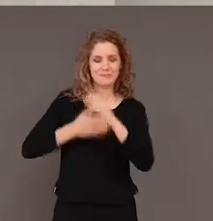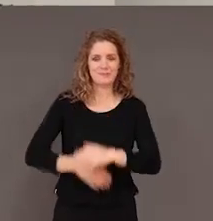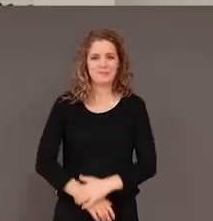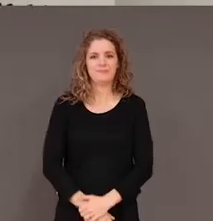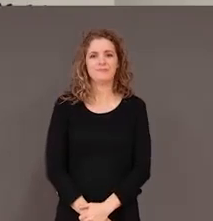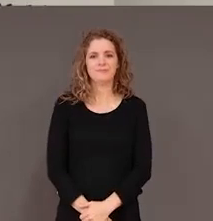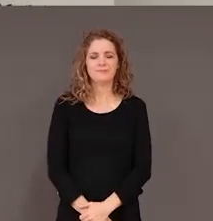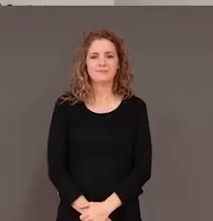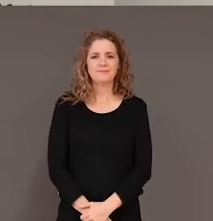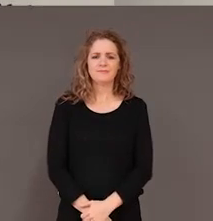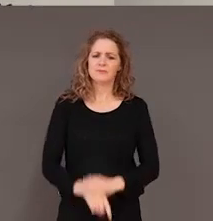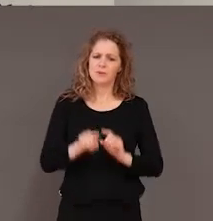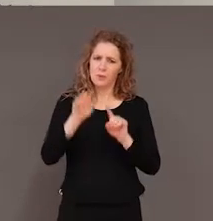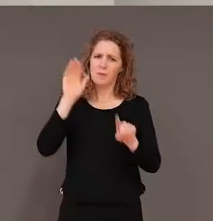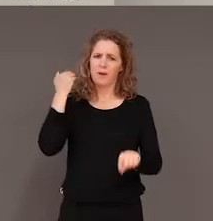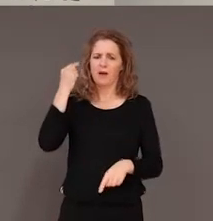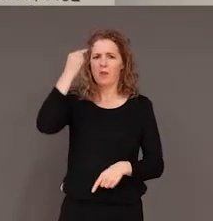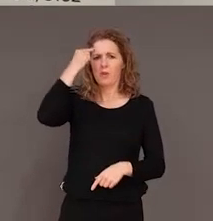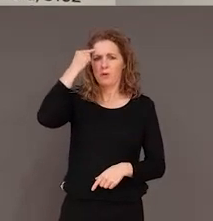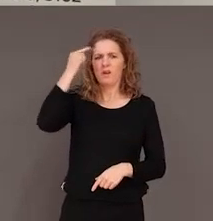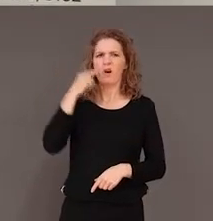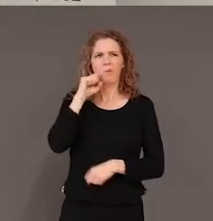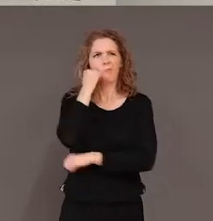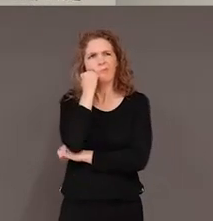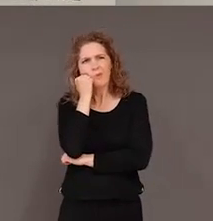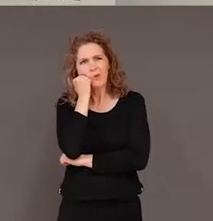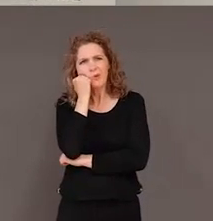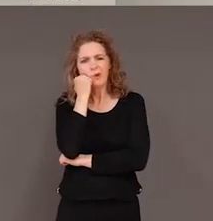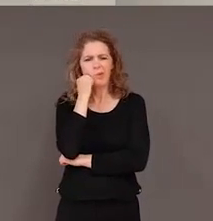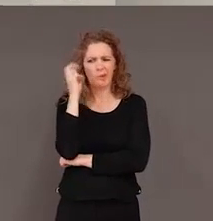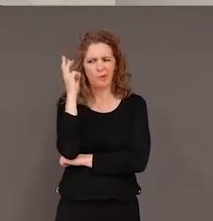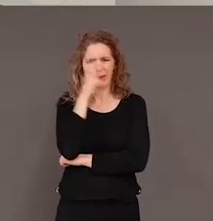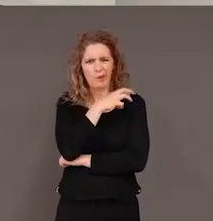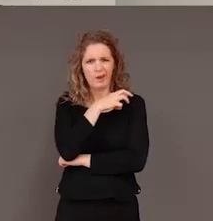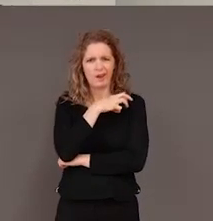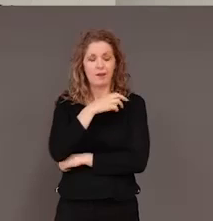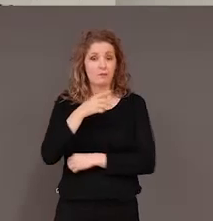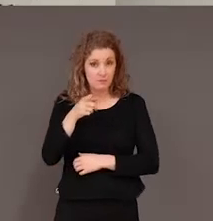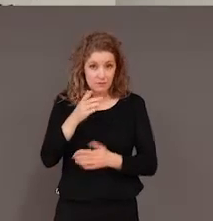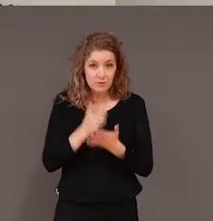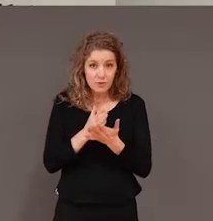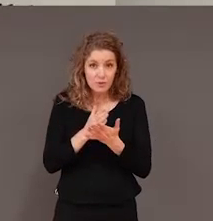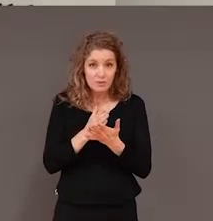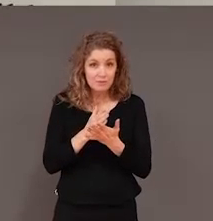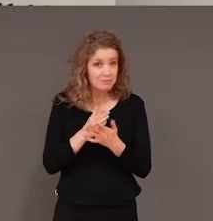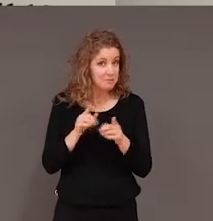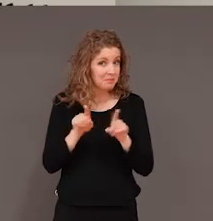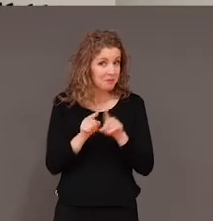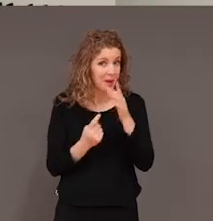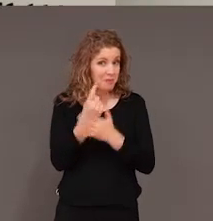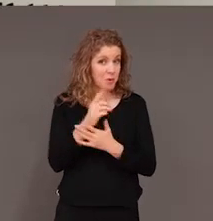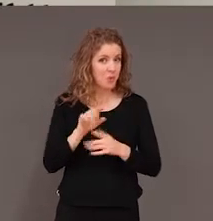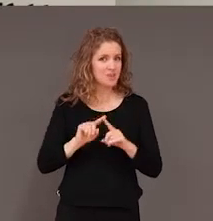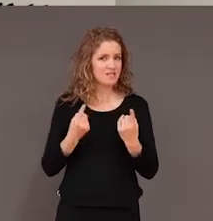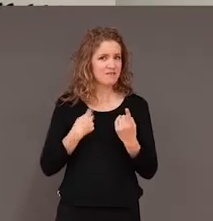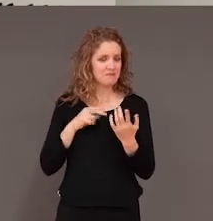So, were your predictions about the past 5 minutes accurate, or was your experience different from what you perhaps automatically judged